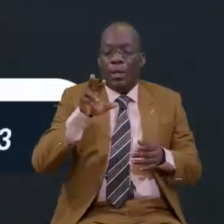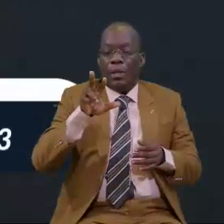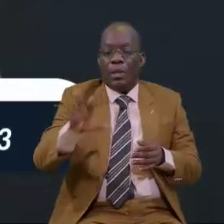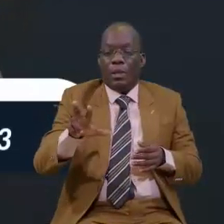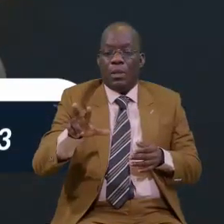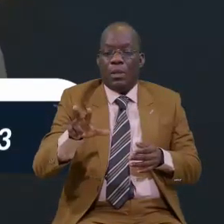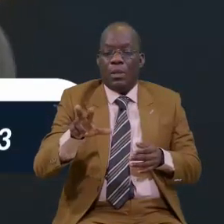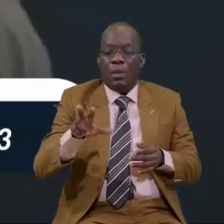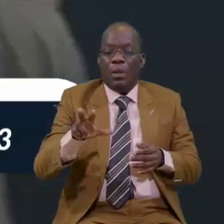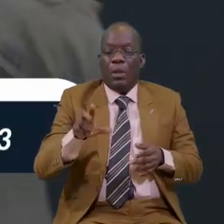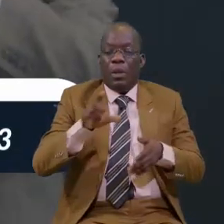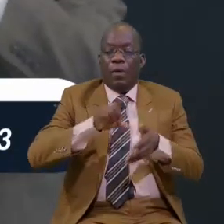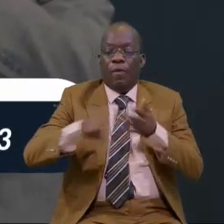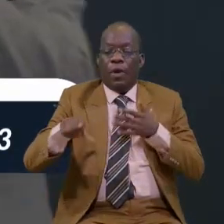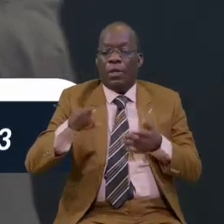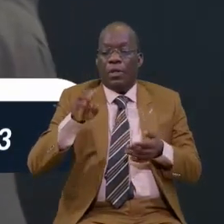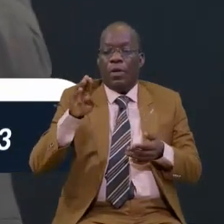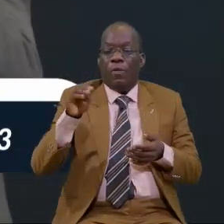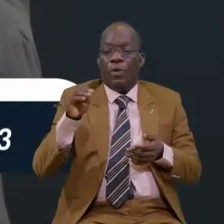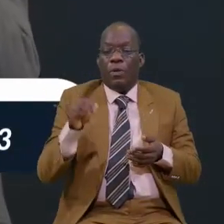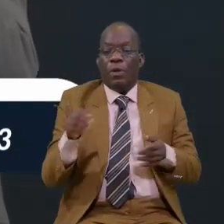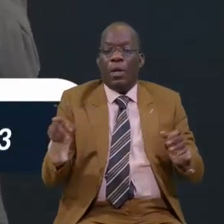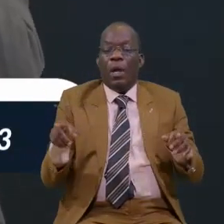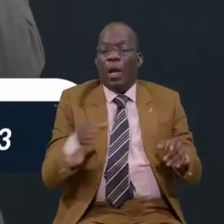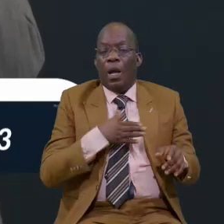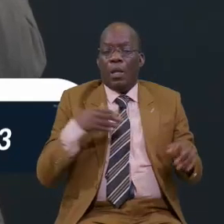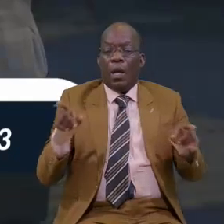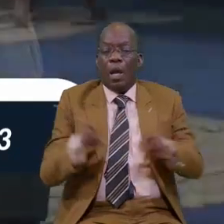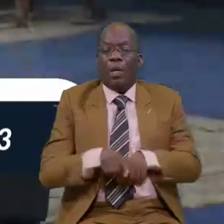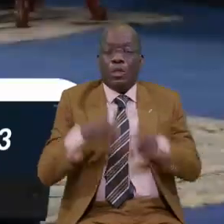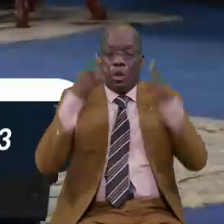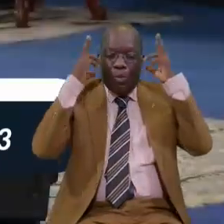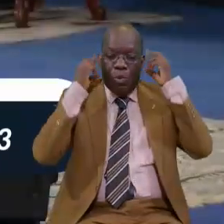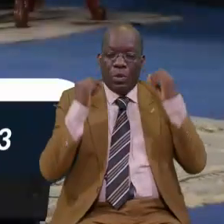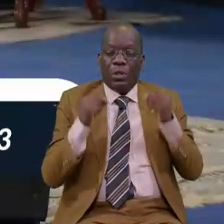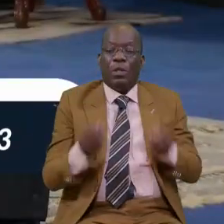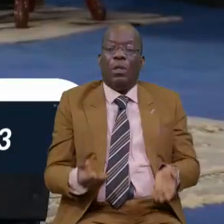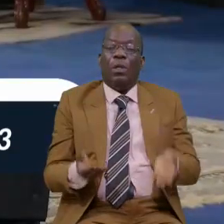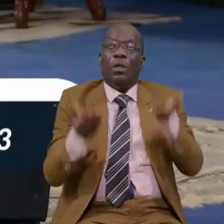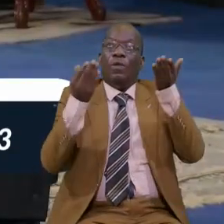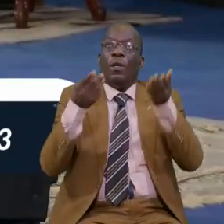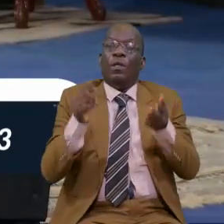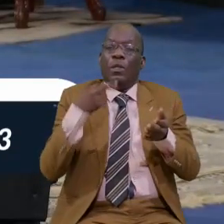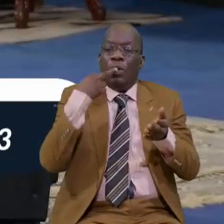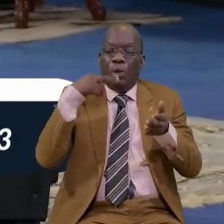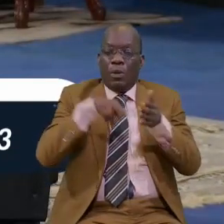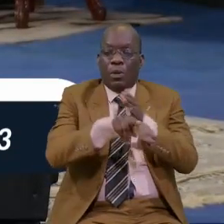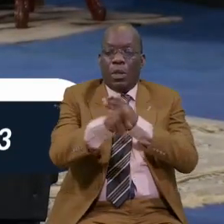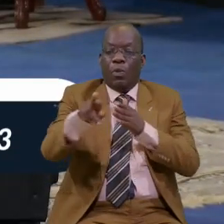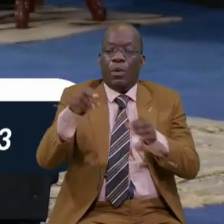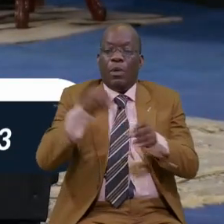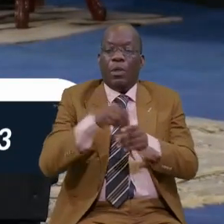verse 14. And as Moses lifted up the serpent in the wilderness, even